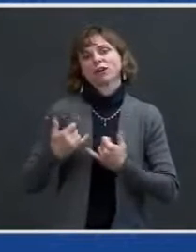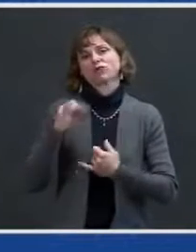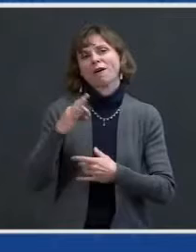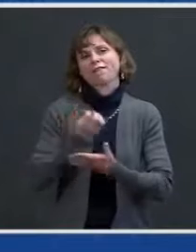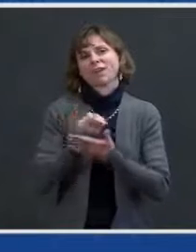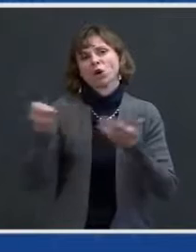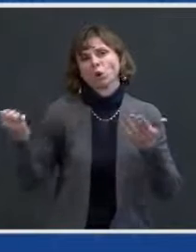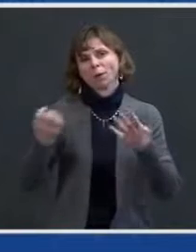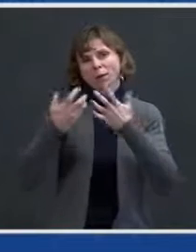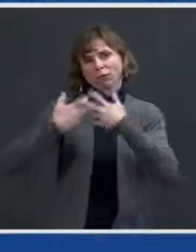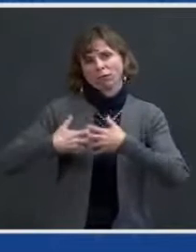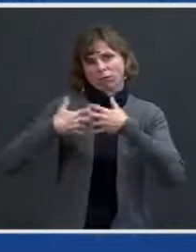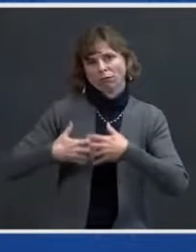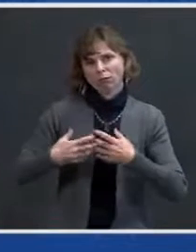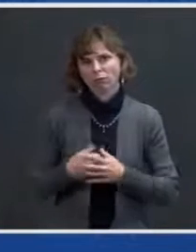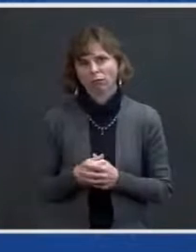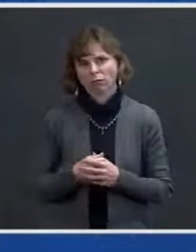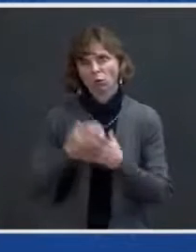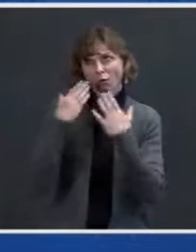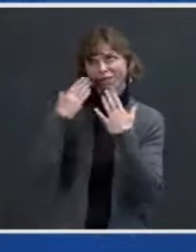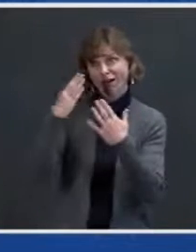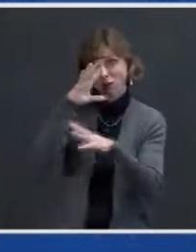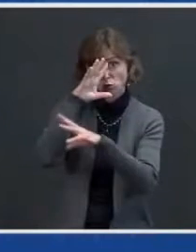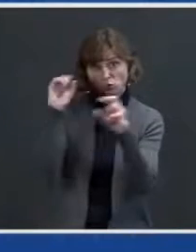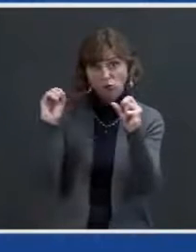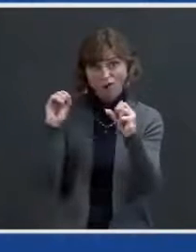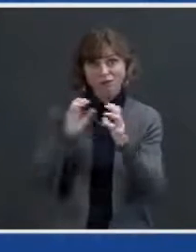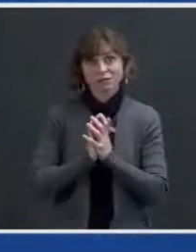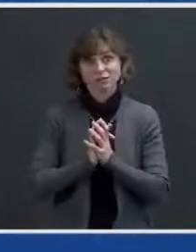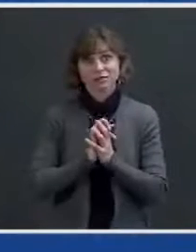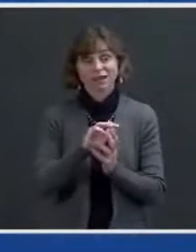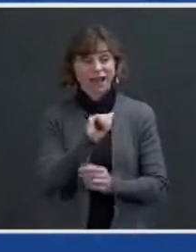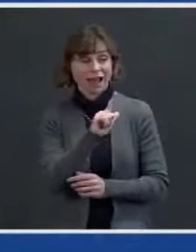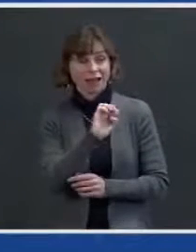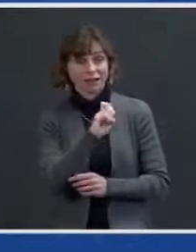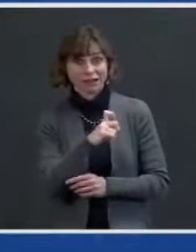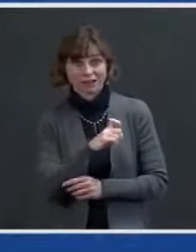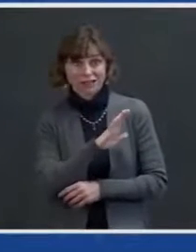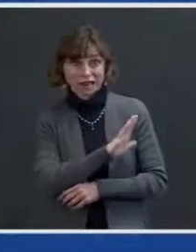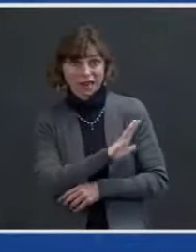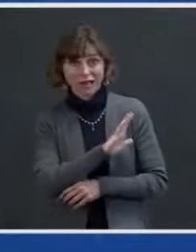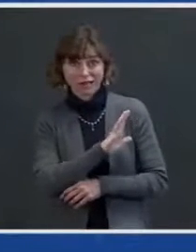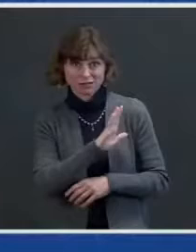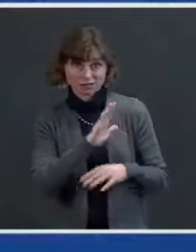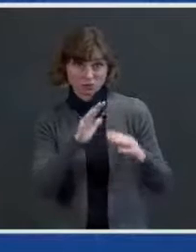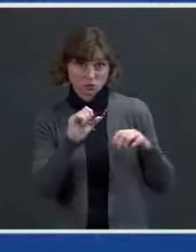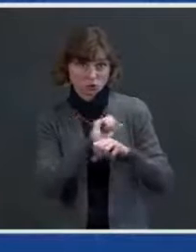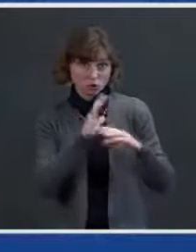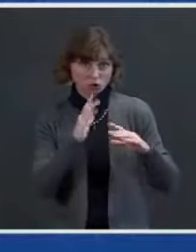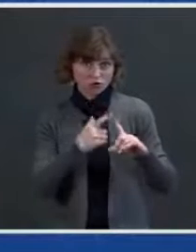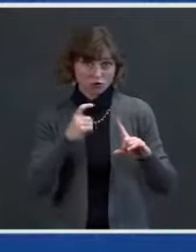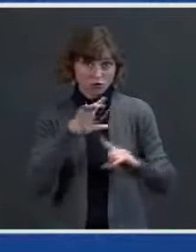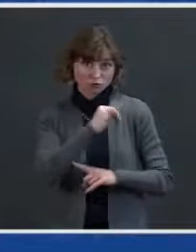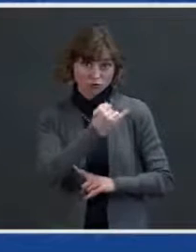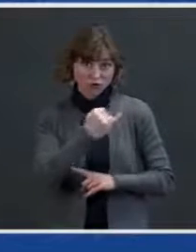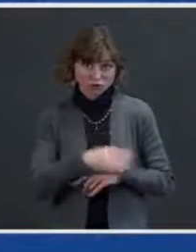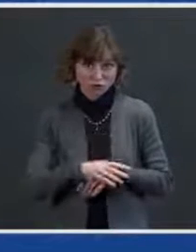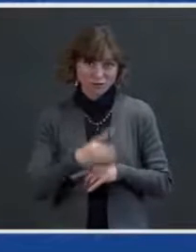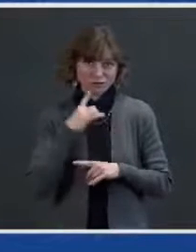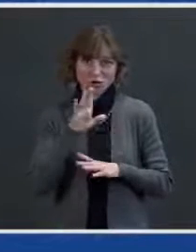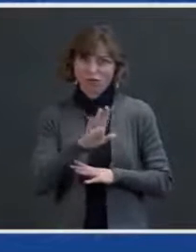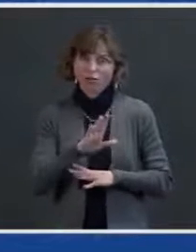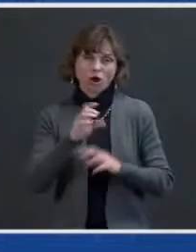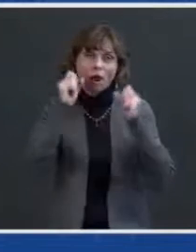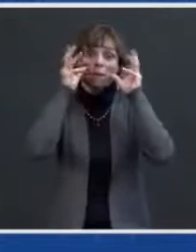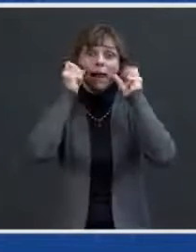Again, I want to thank President Biden, Alex Gorski, and his colleagues at Johnson & Johnson for their remarkable